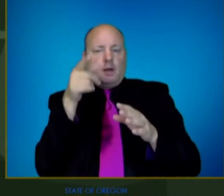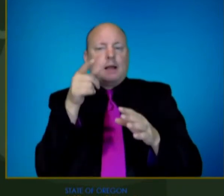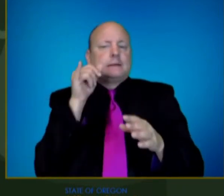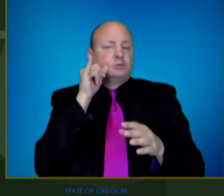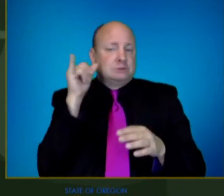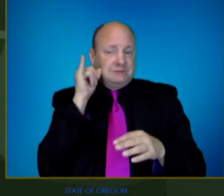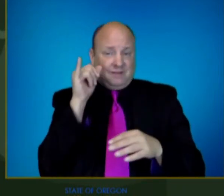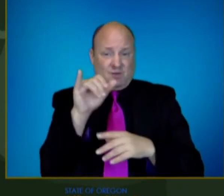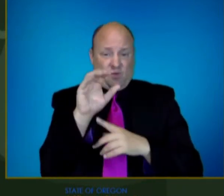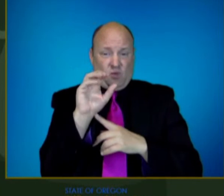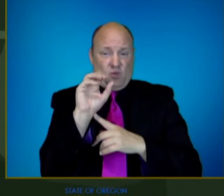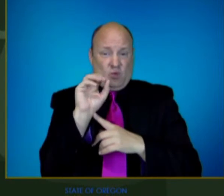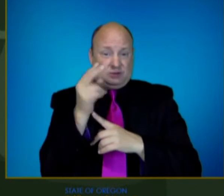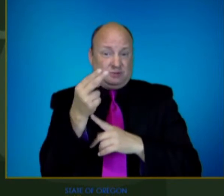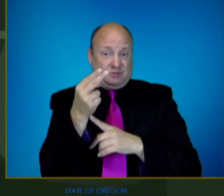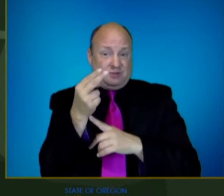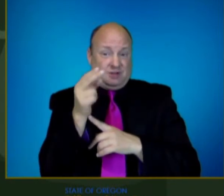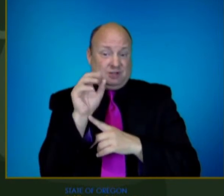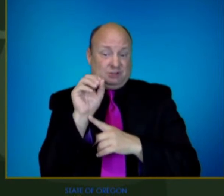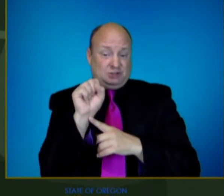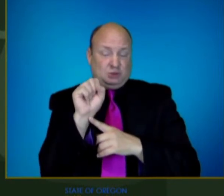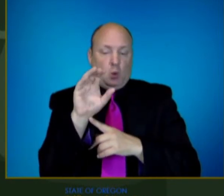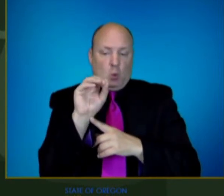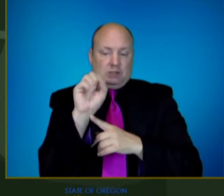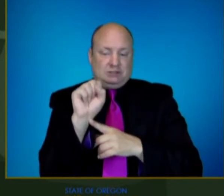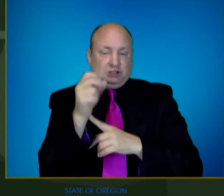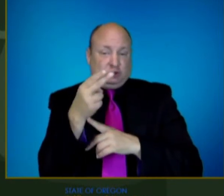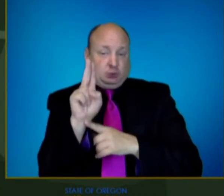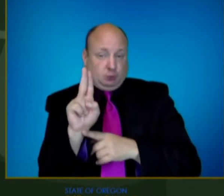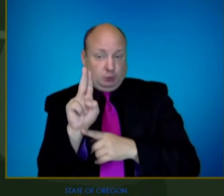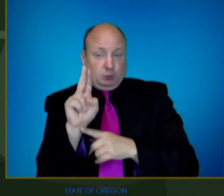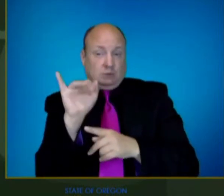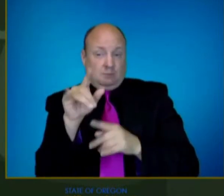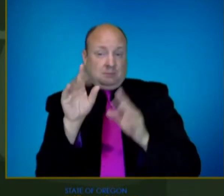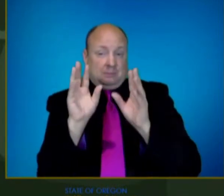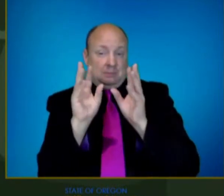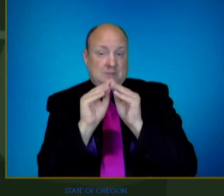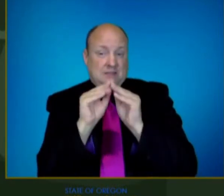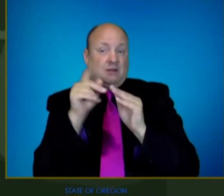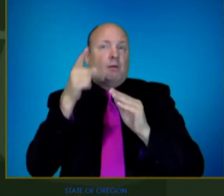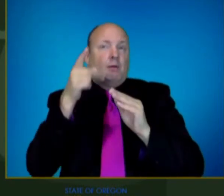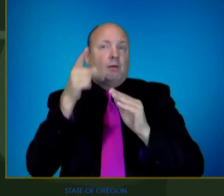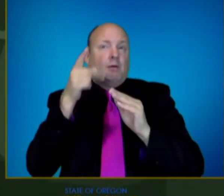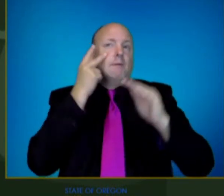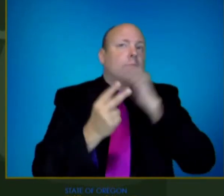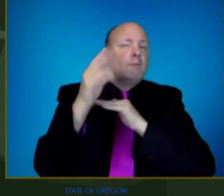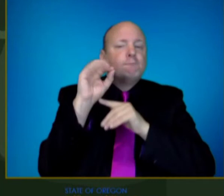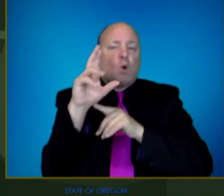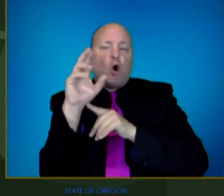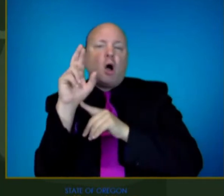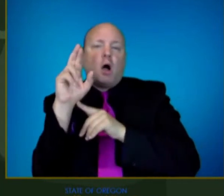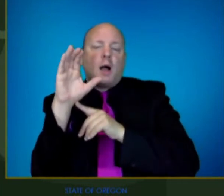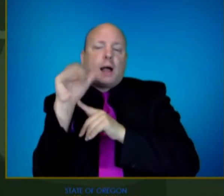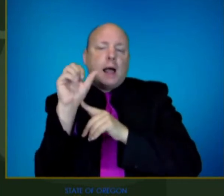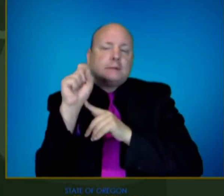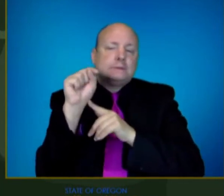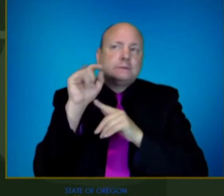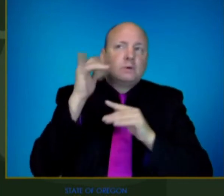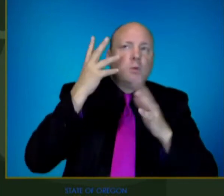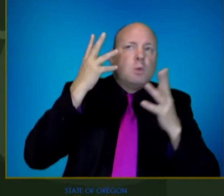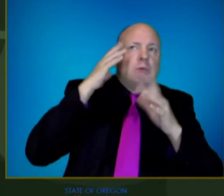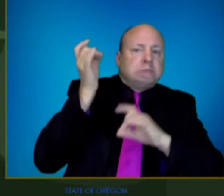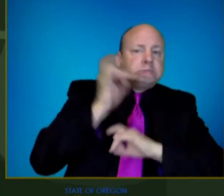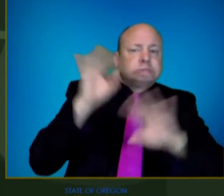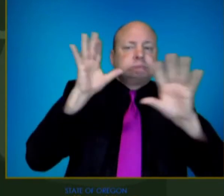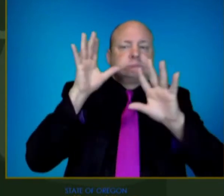showed a forecast that this current situation will peak around September 7th, and then there's a backside